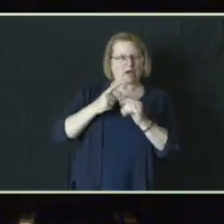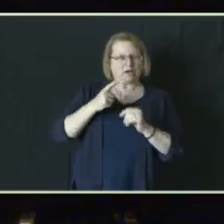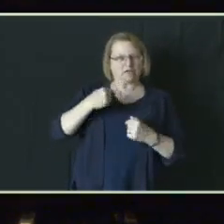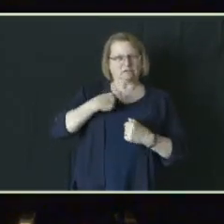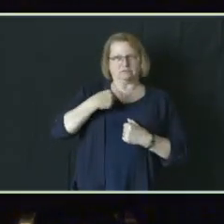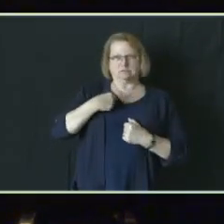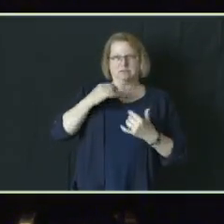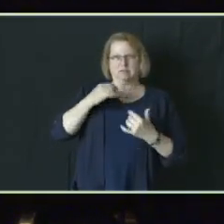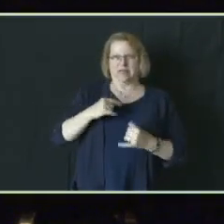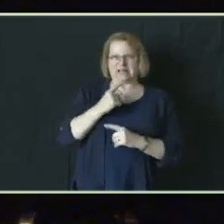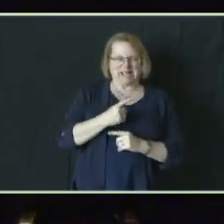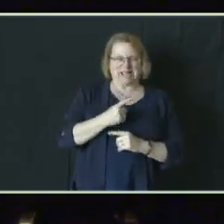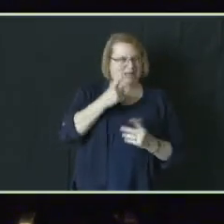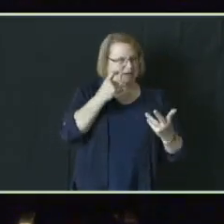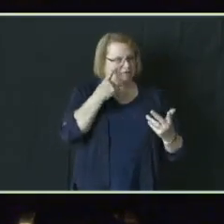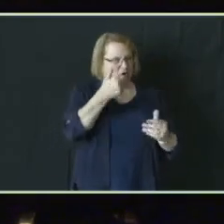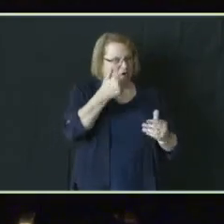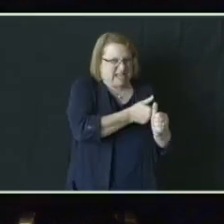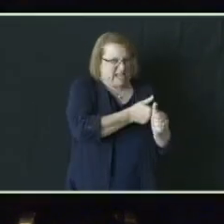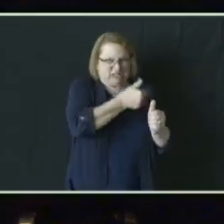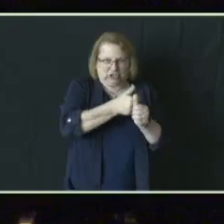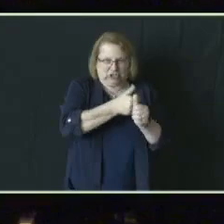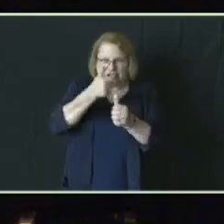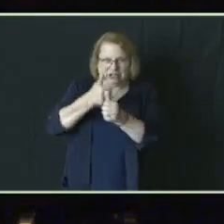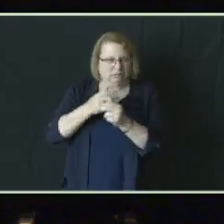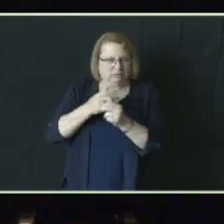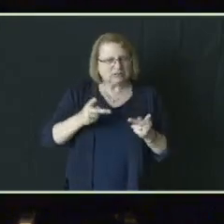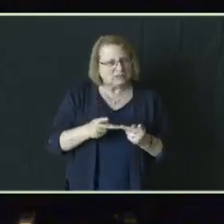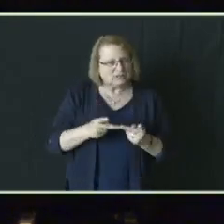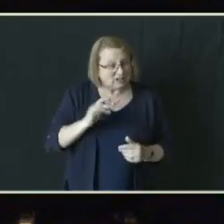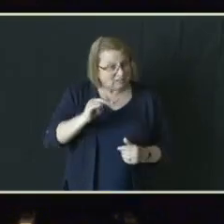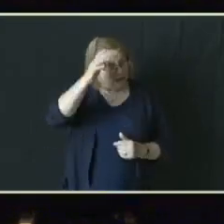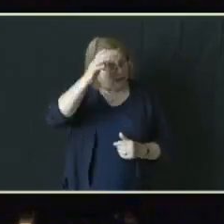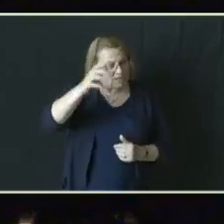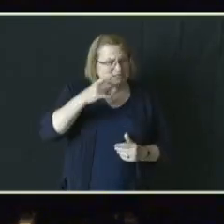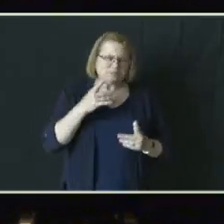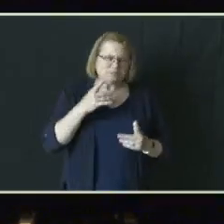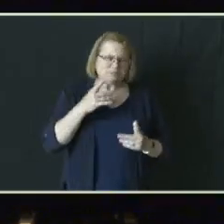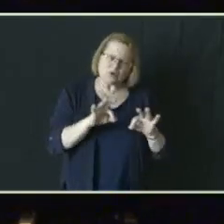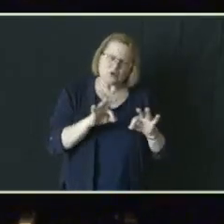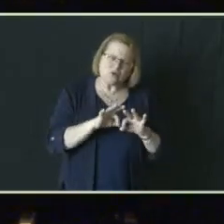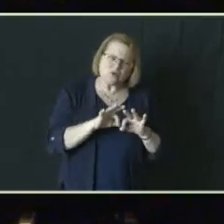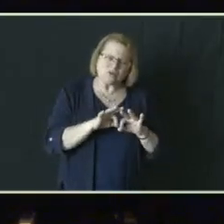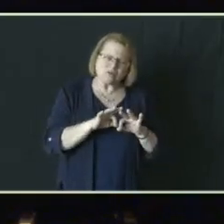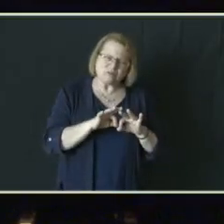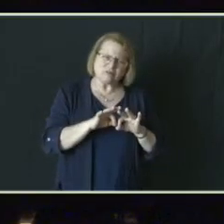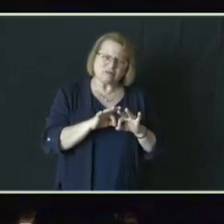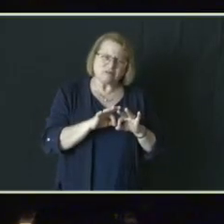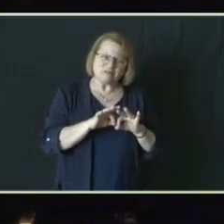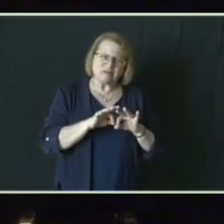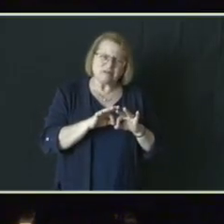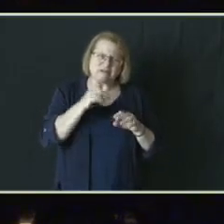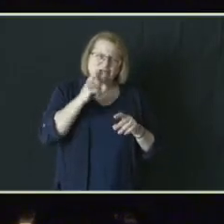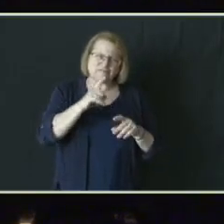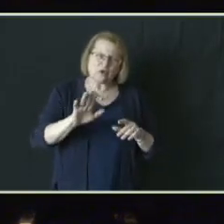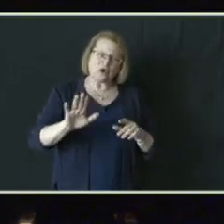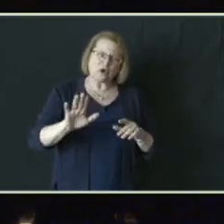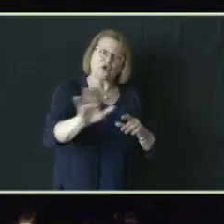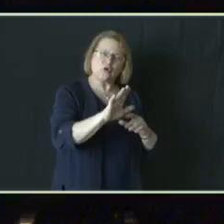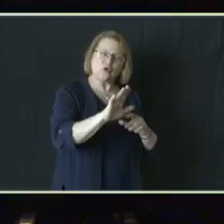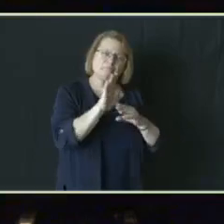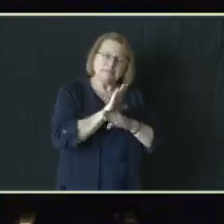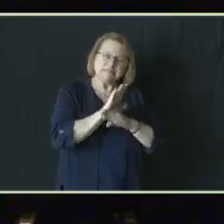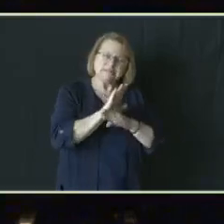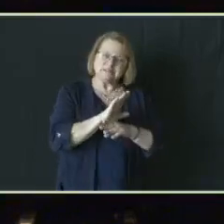in each position. This concept is important from an application of your own business